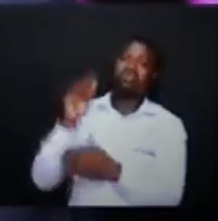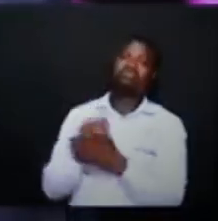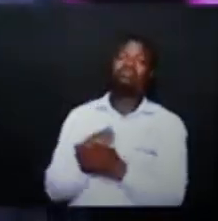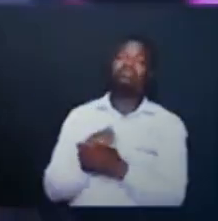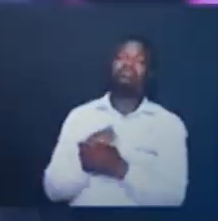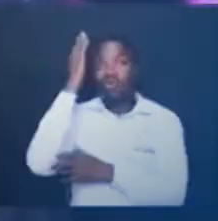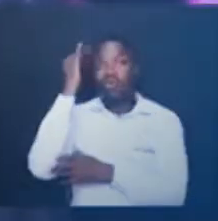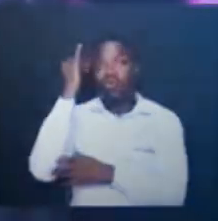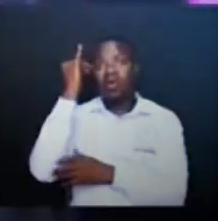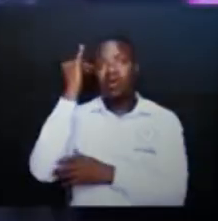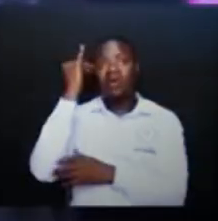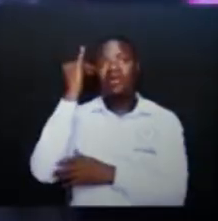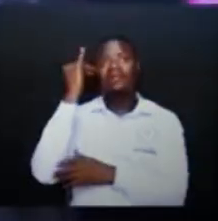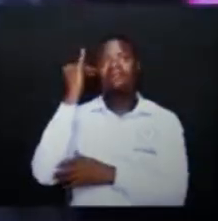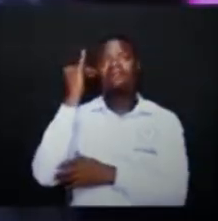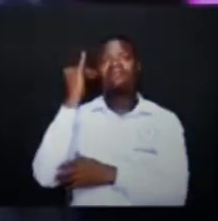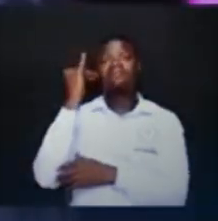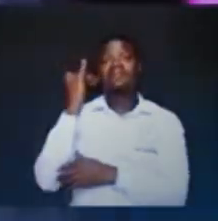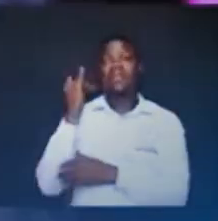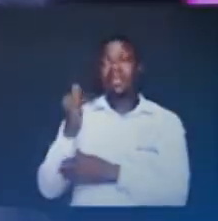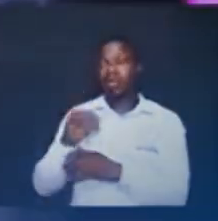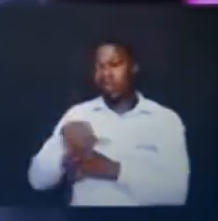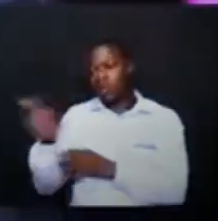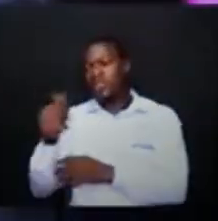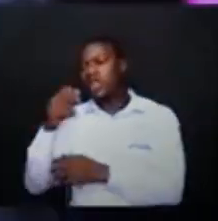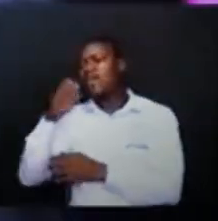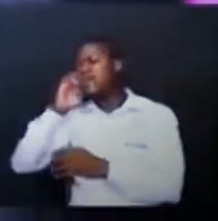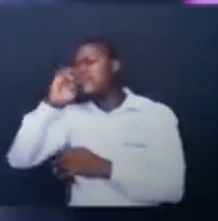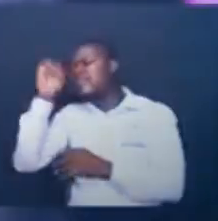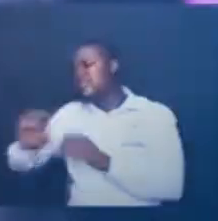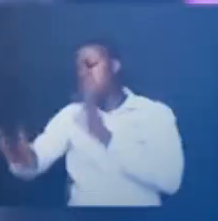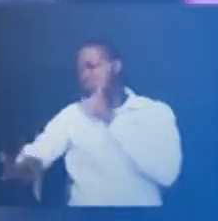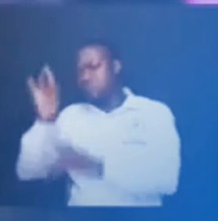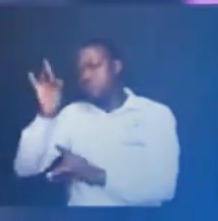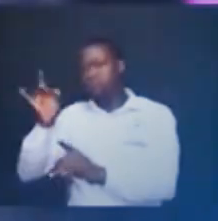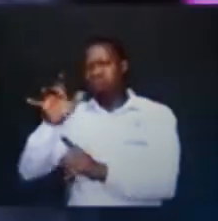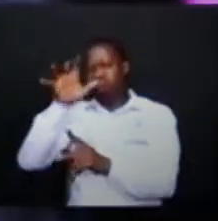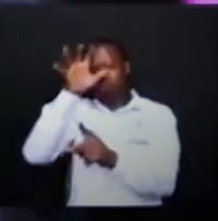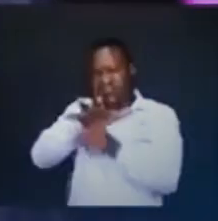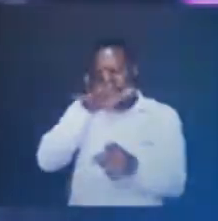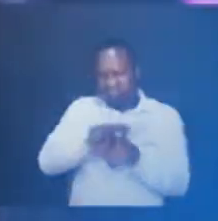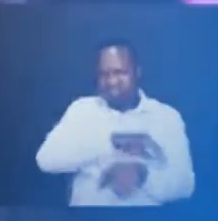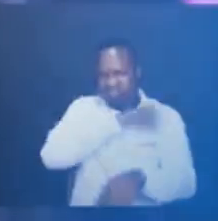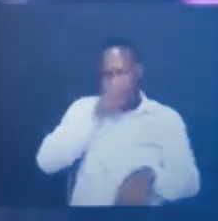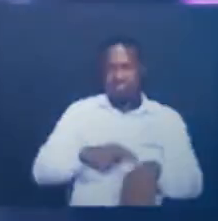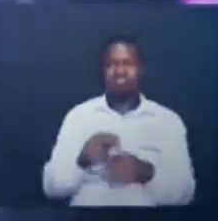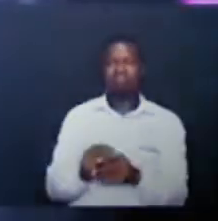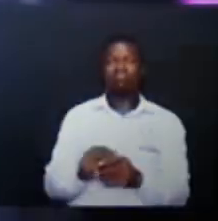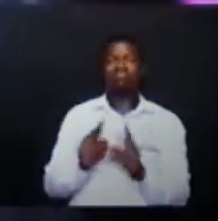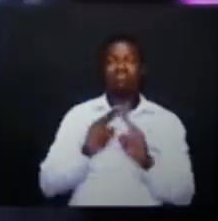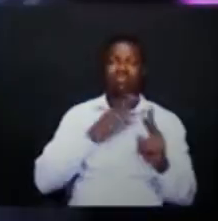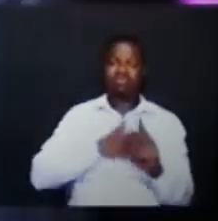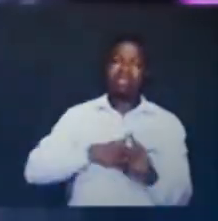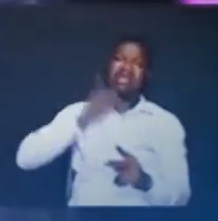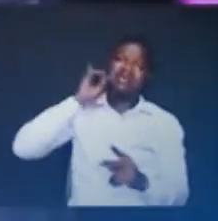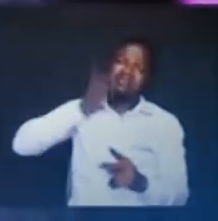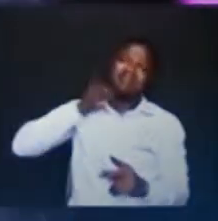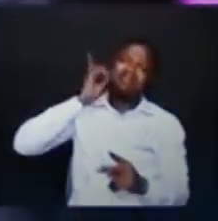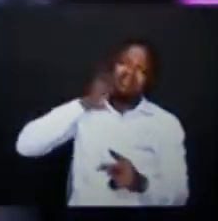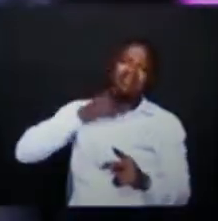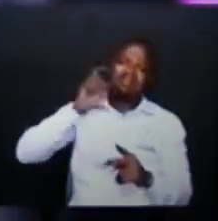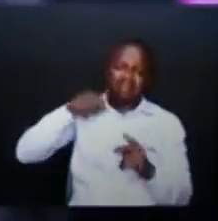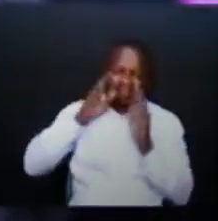Because forces also want to govern nations. Yenso ahoma ahodo no so pesi odi aman. Let us pray daily for our